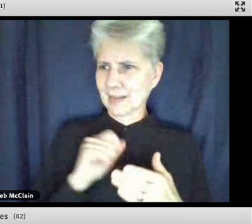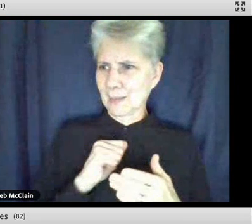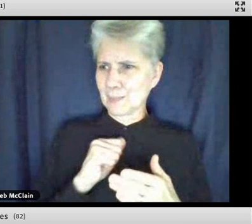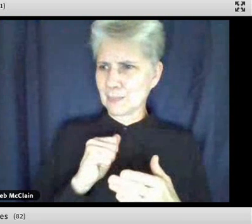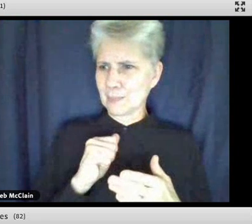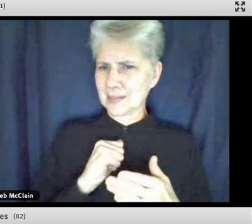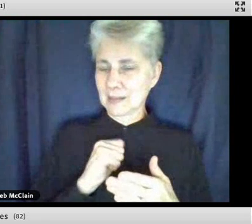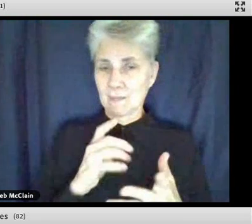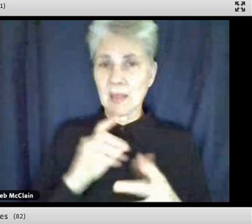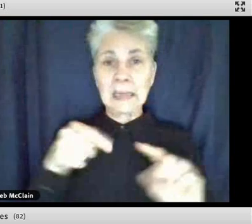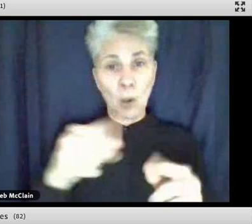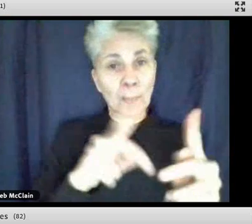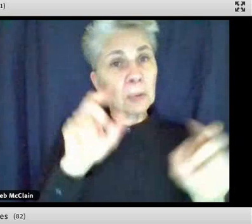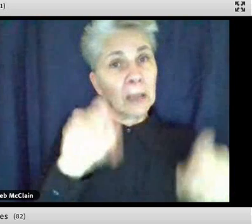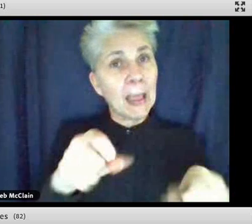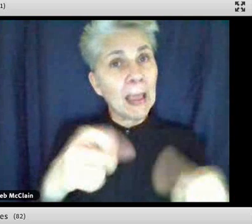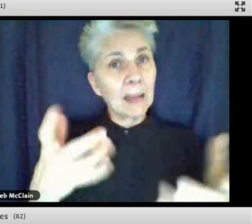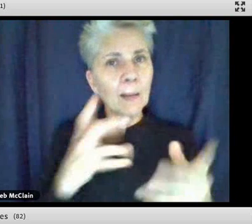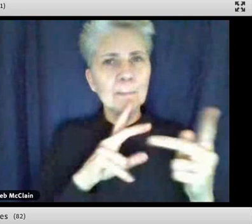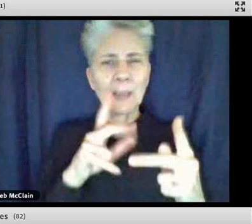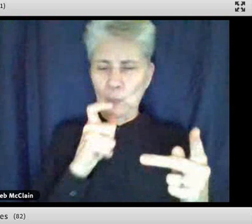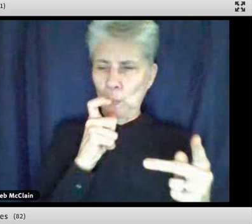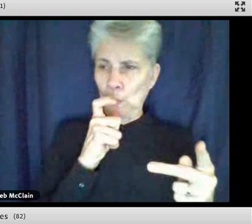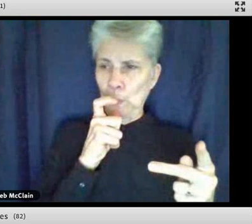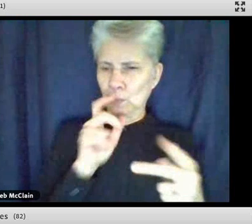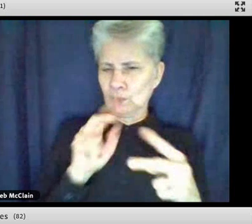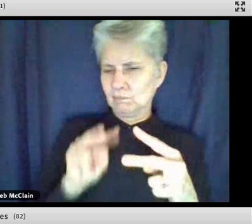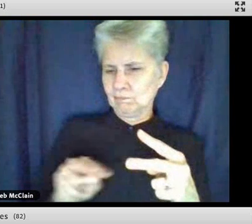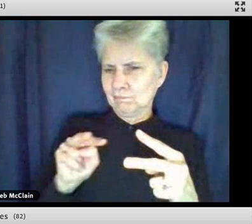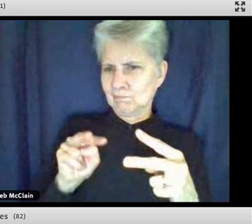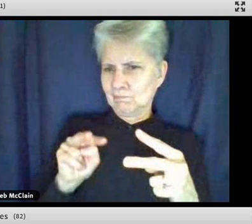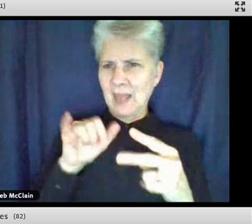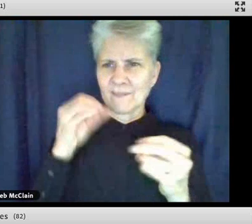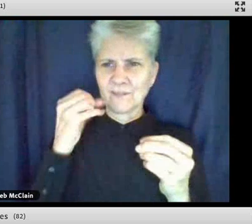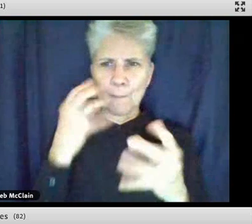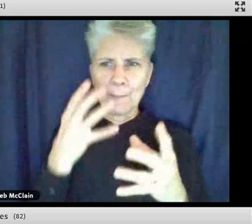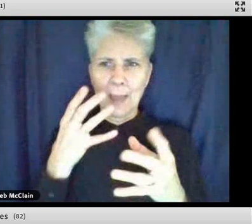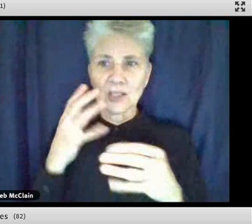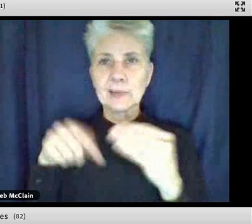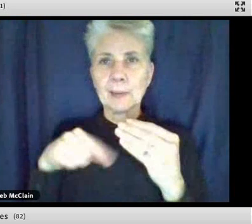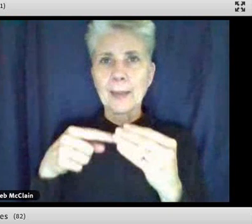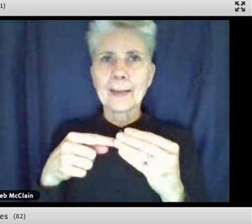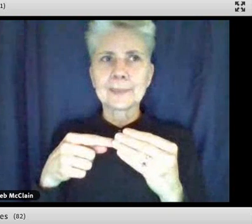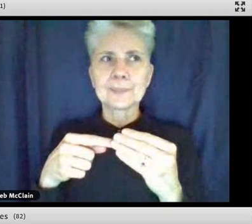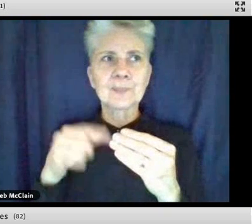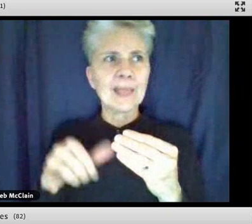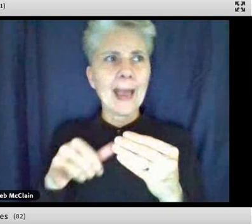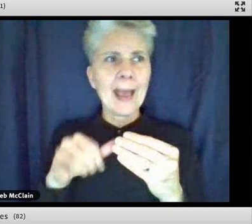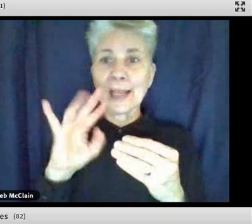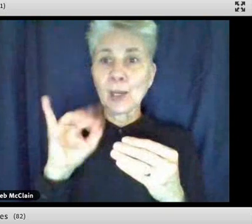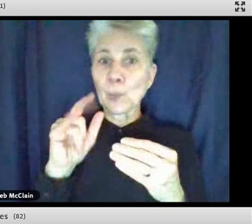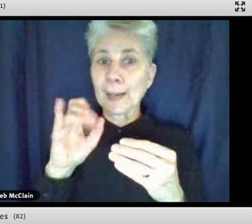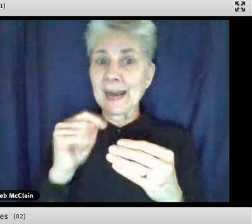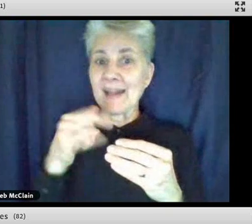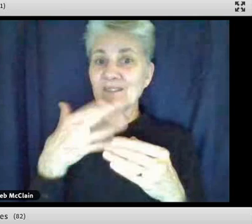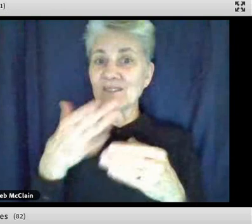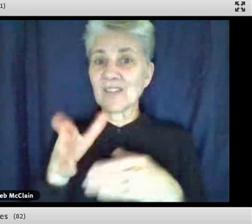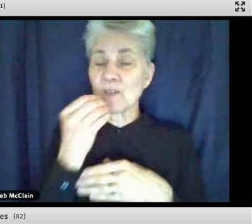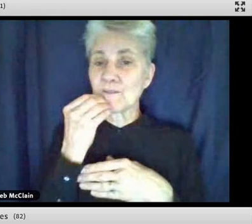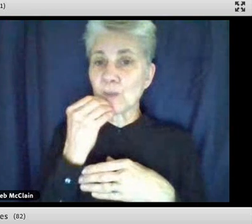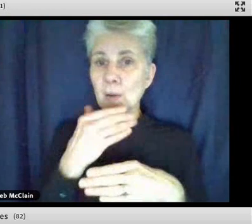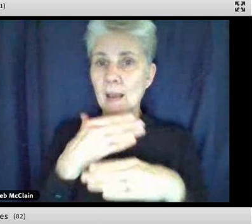people. People who looked at the information on that ingredient in fish food that can help prevent coronavirus, or